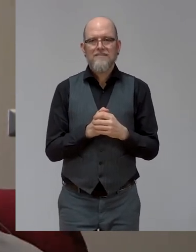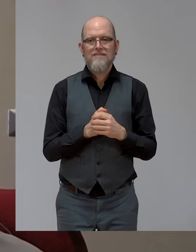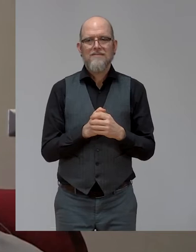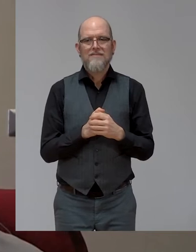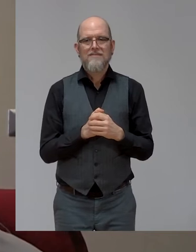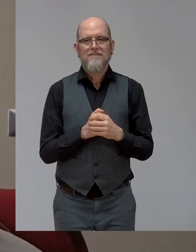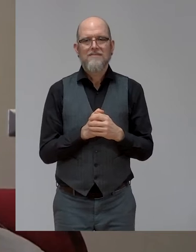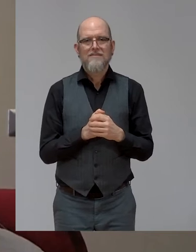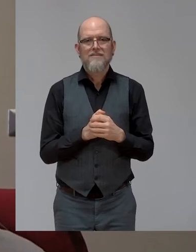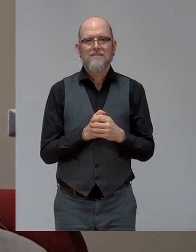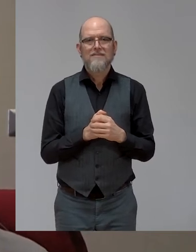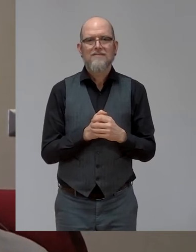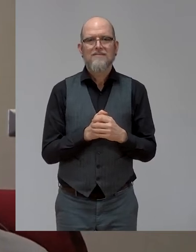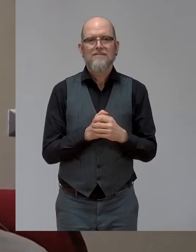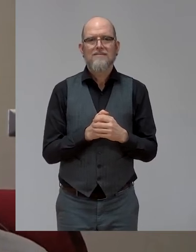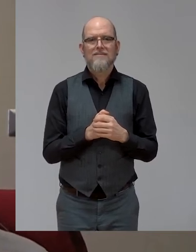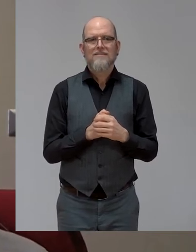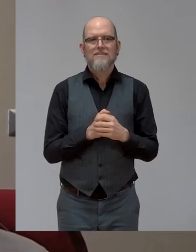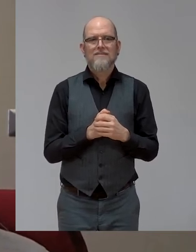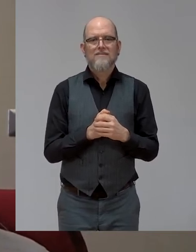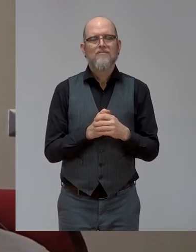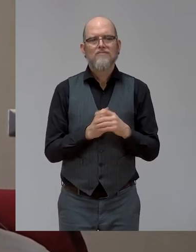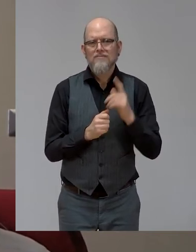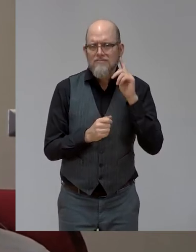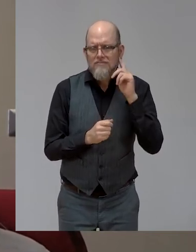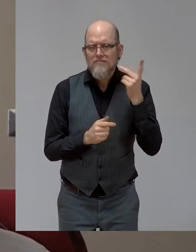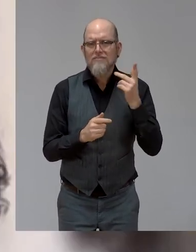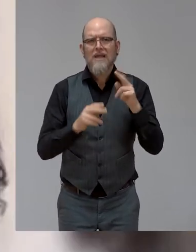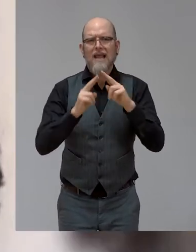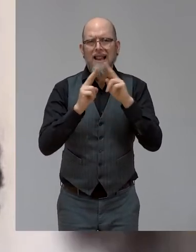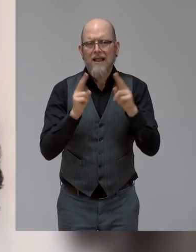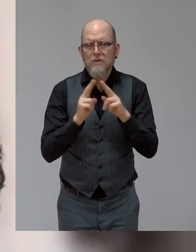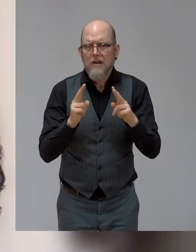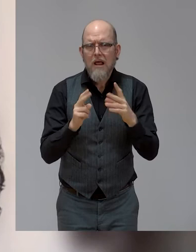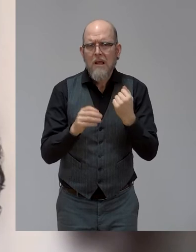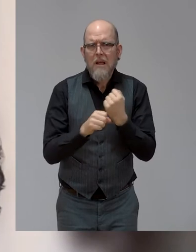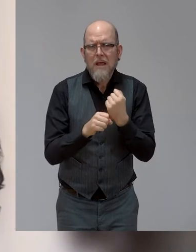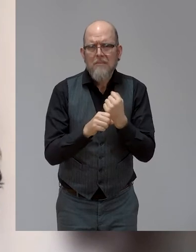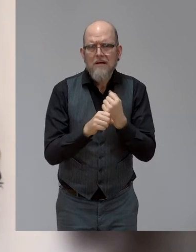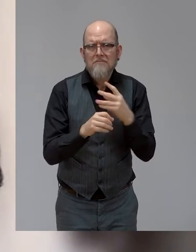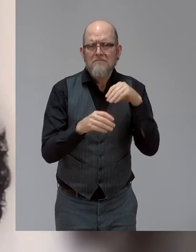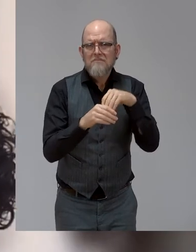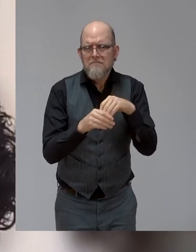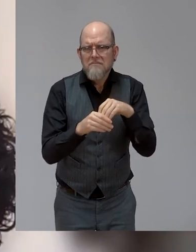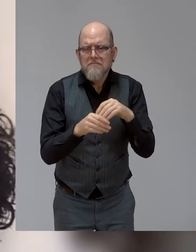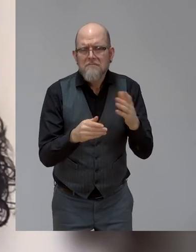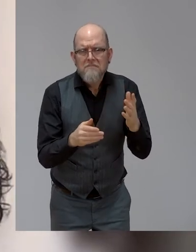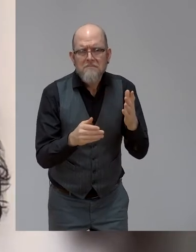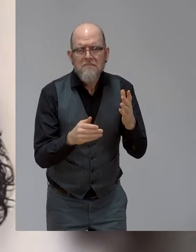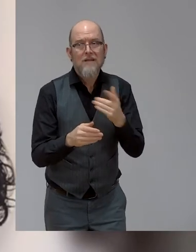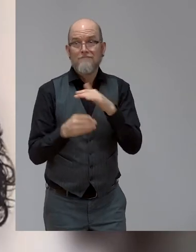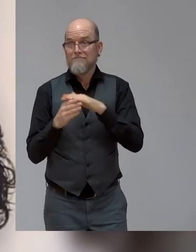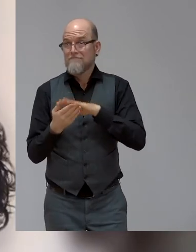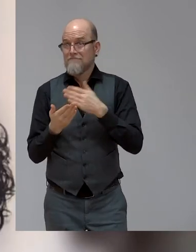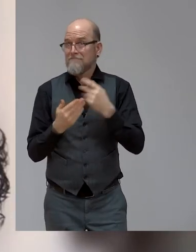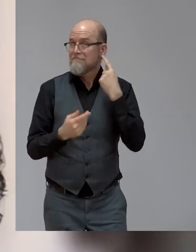Labour Organization. Jürgen is responsible for mainstreaming disability issues into ILO programming and